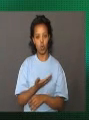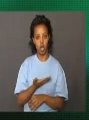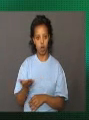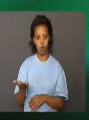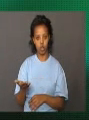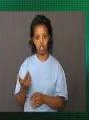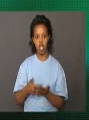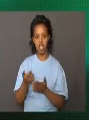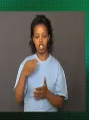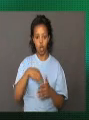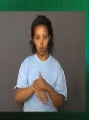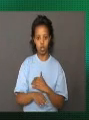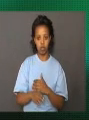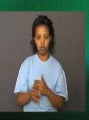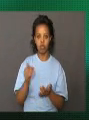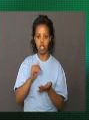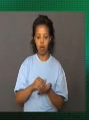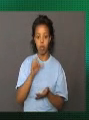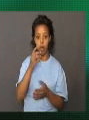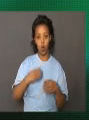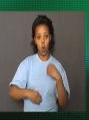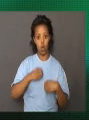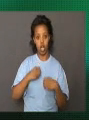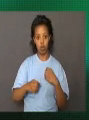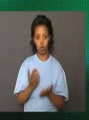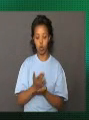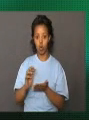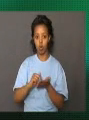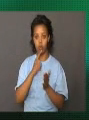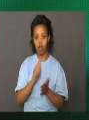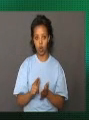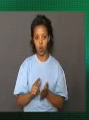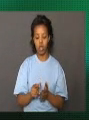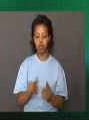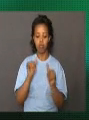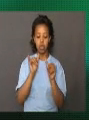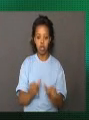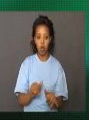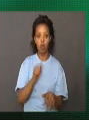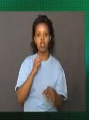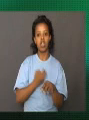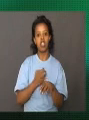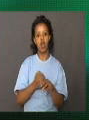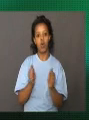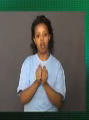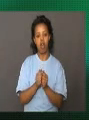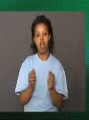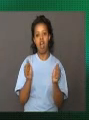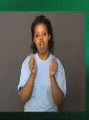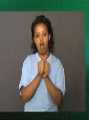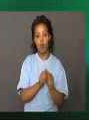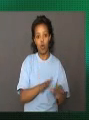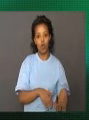was removed by the microorganisms would remain on the stones.